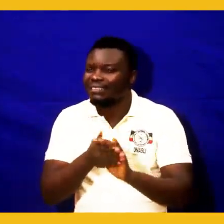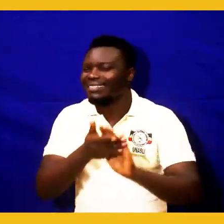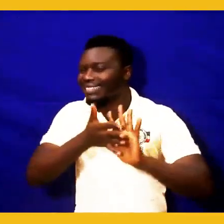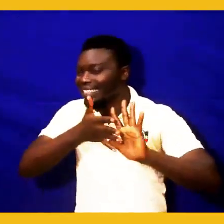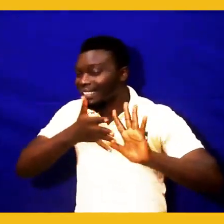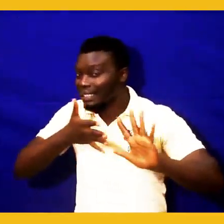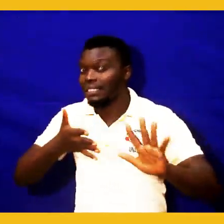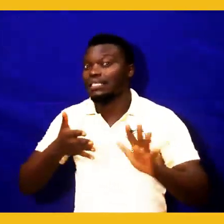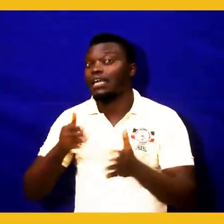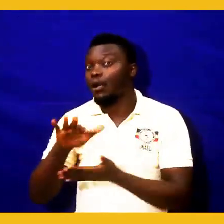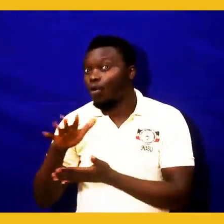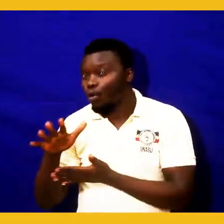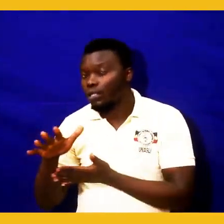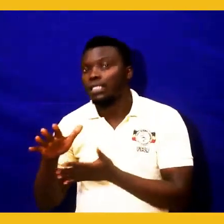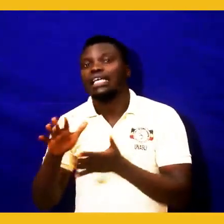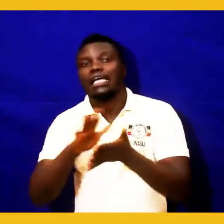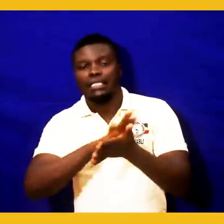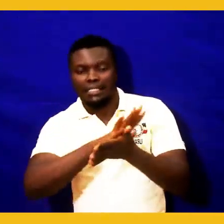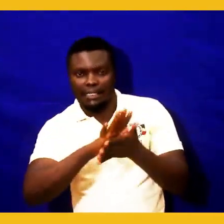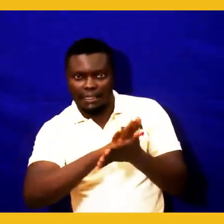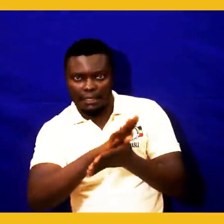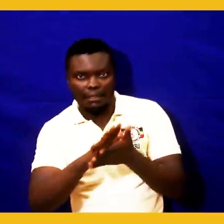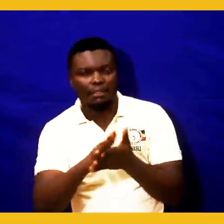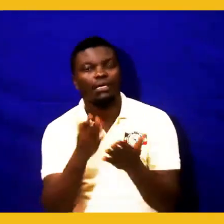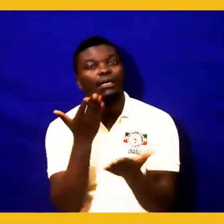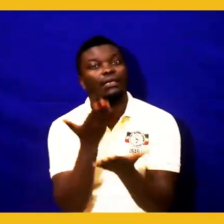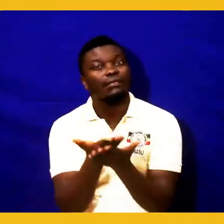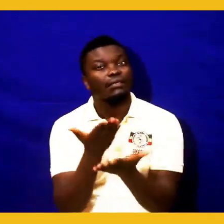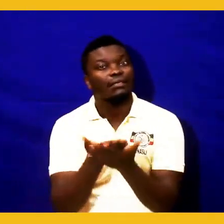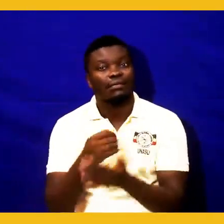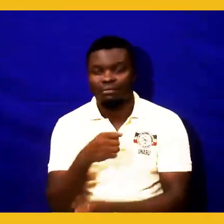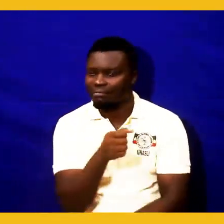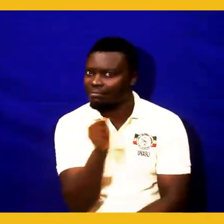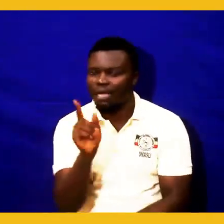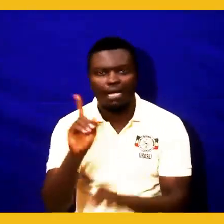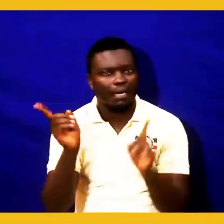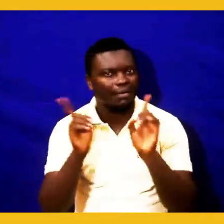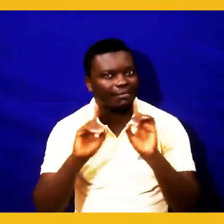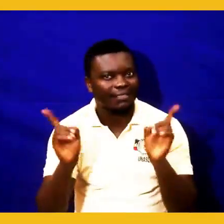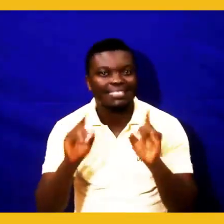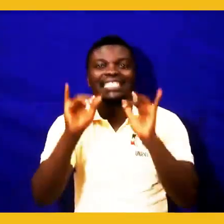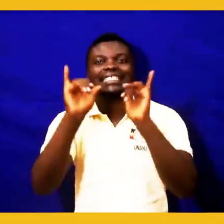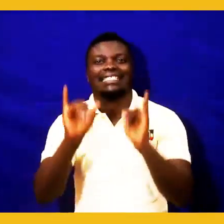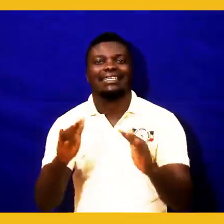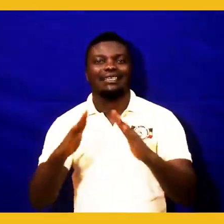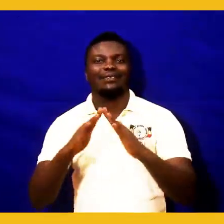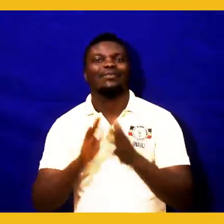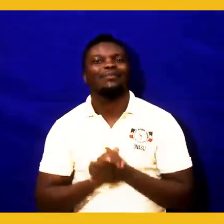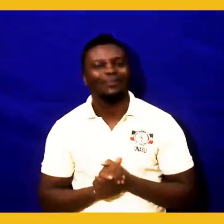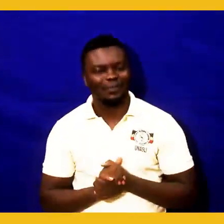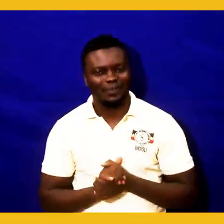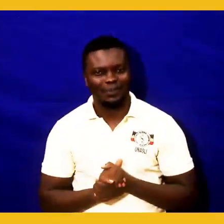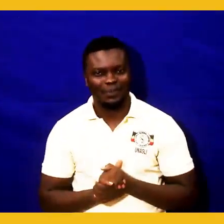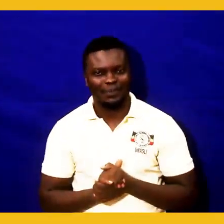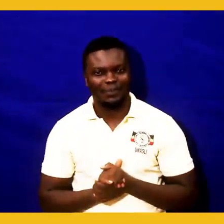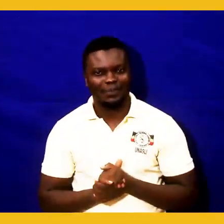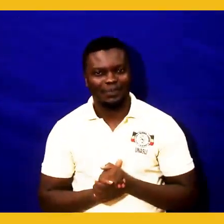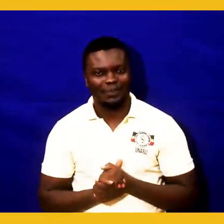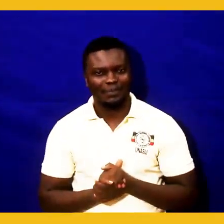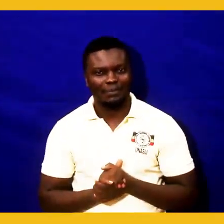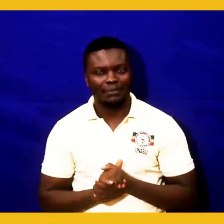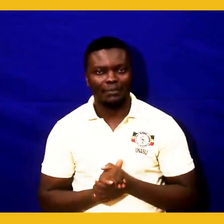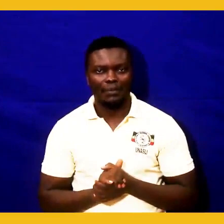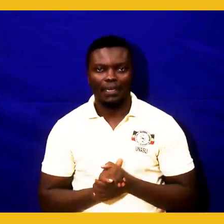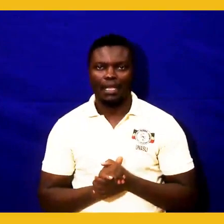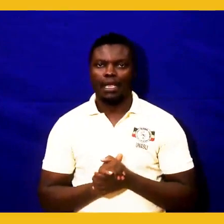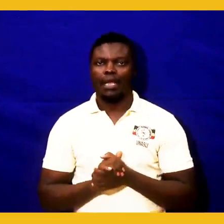regularly with soap and clean water, and please don't move. Stay at home.